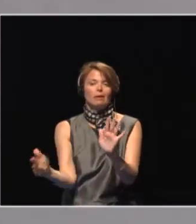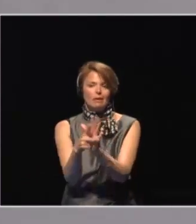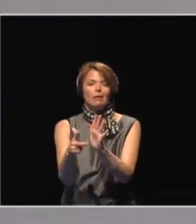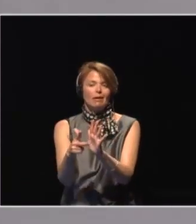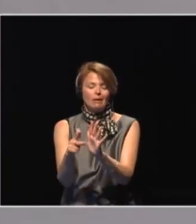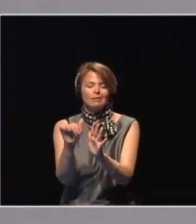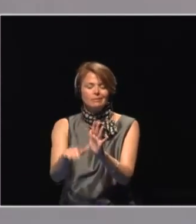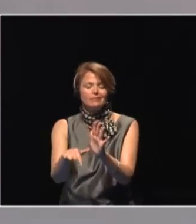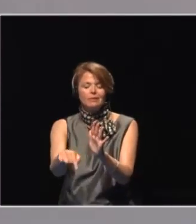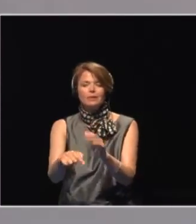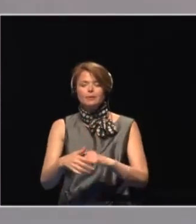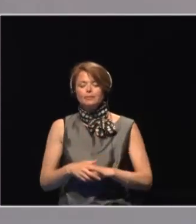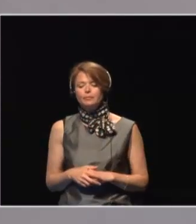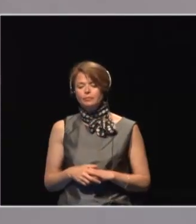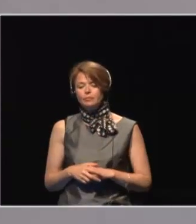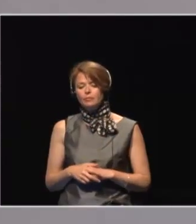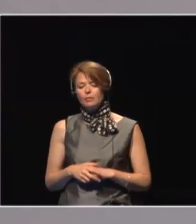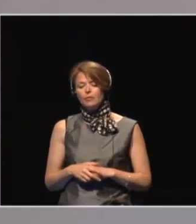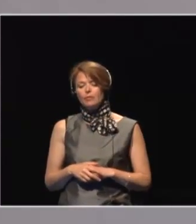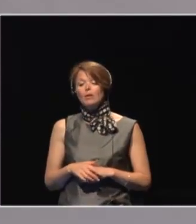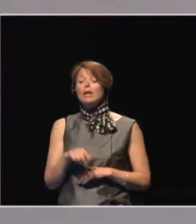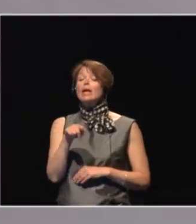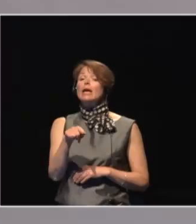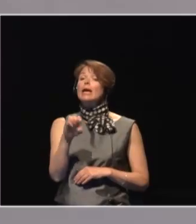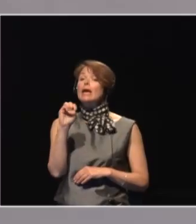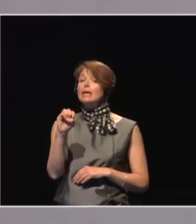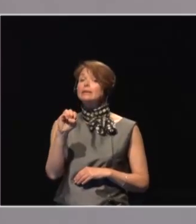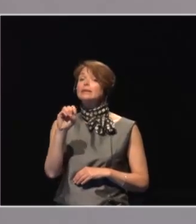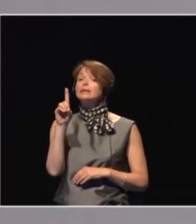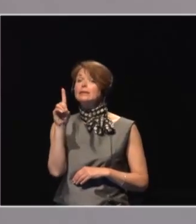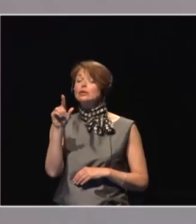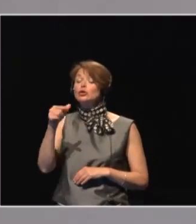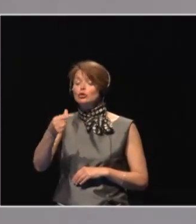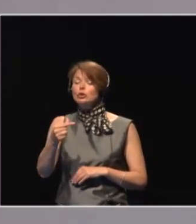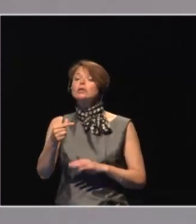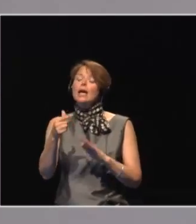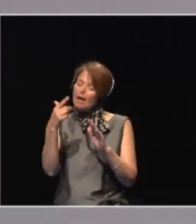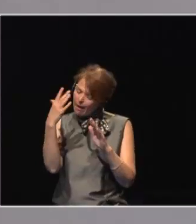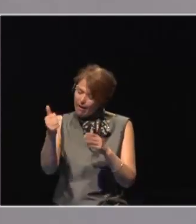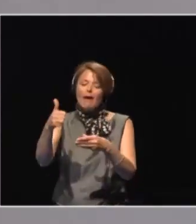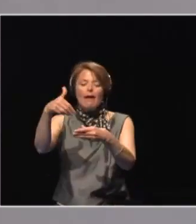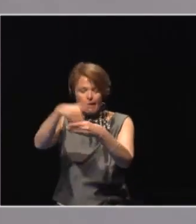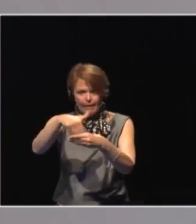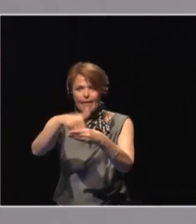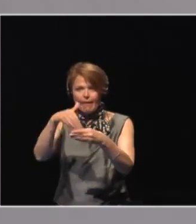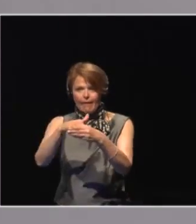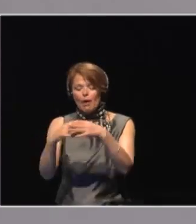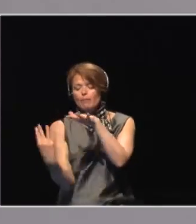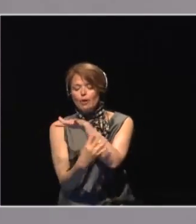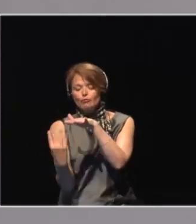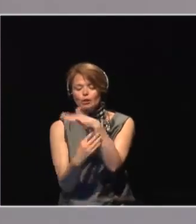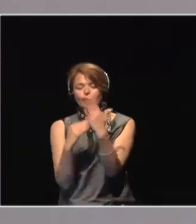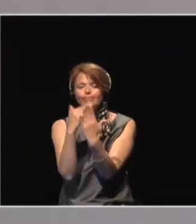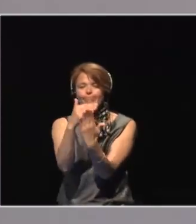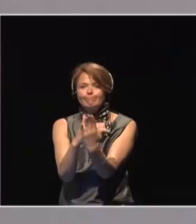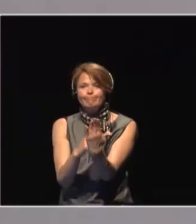but sharing with you the good news that SDGs contain migration-related provisions that were completely ignored